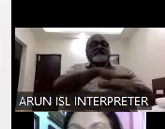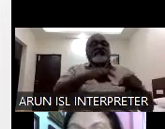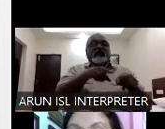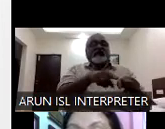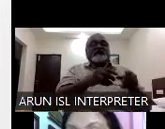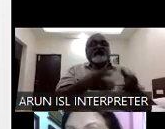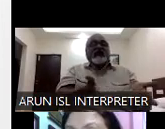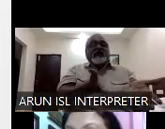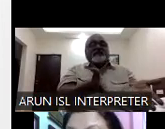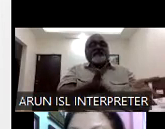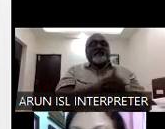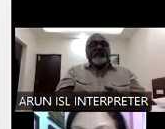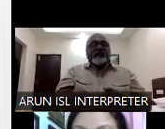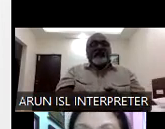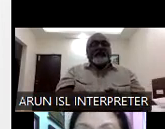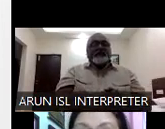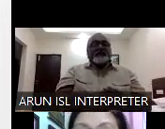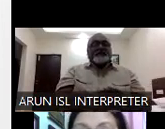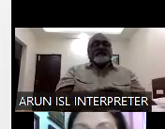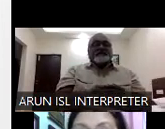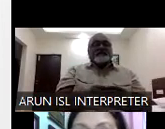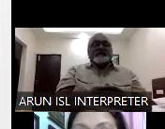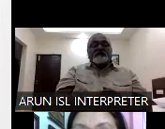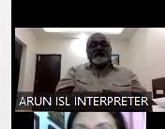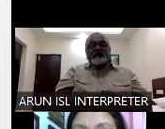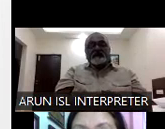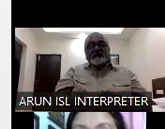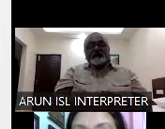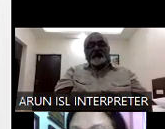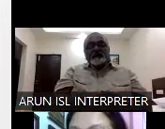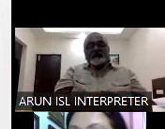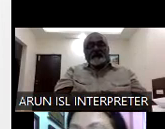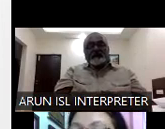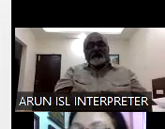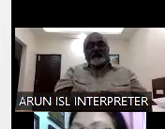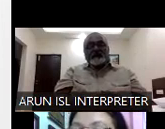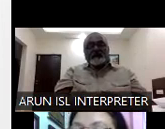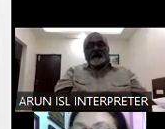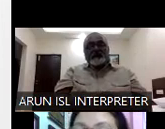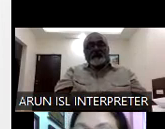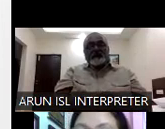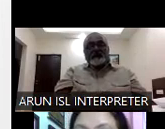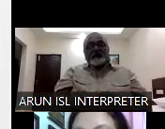in terms of three Fs. Recently, I heard that the politicians were telling that